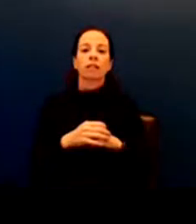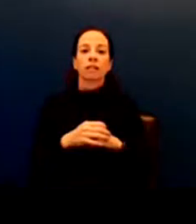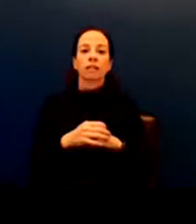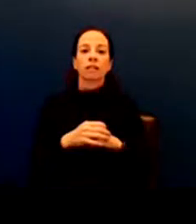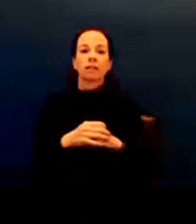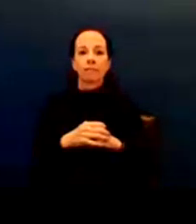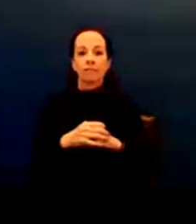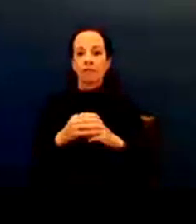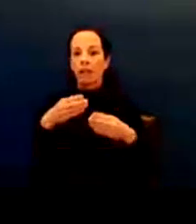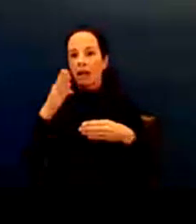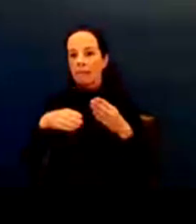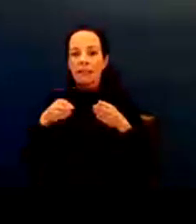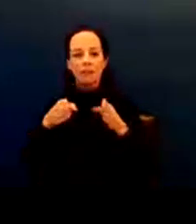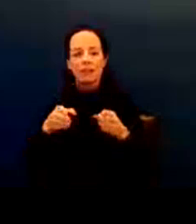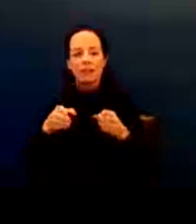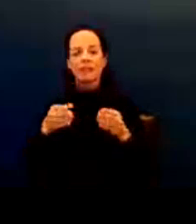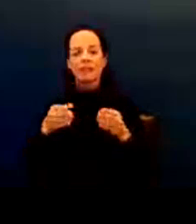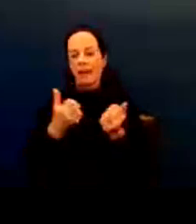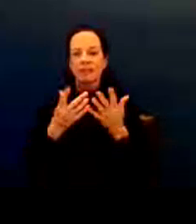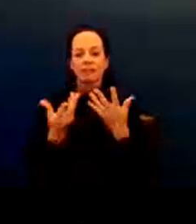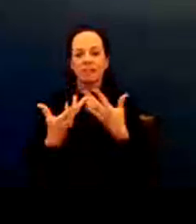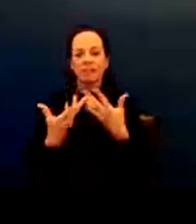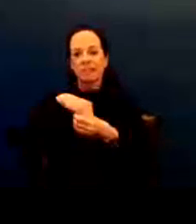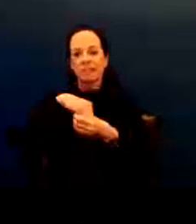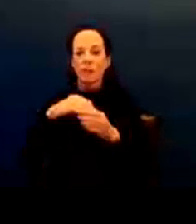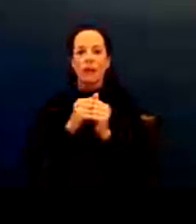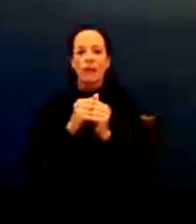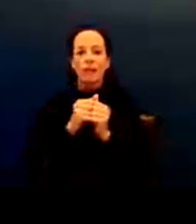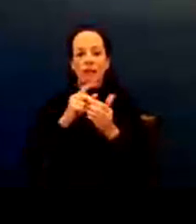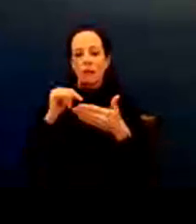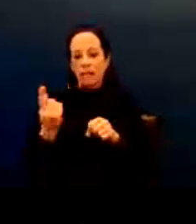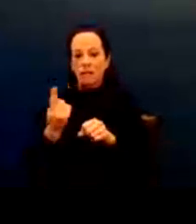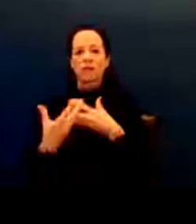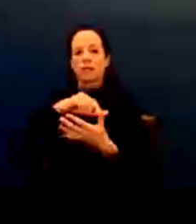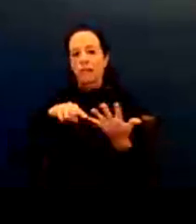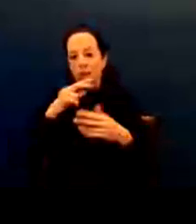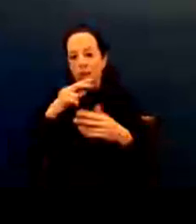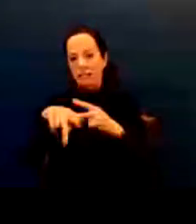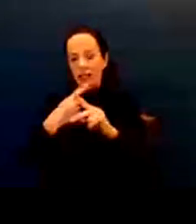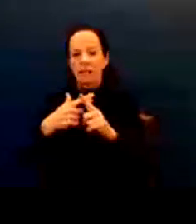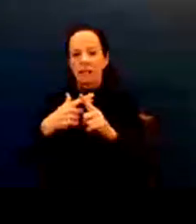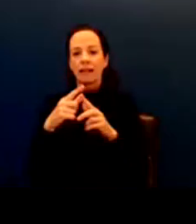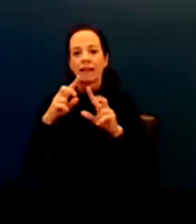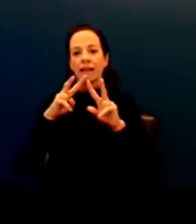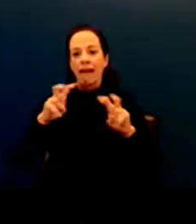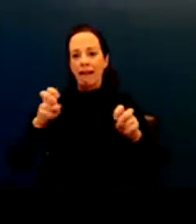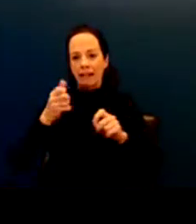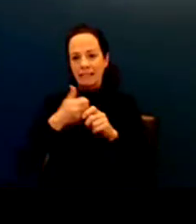year. So we bucketed them into 5 risk types, and we looked at it. And I've laid out the risk areas there.